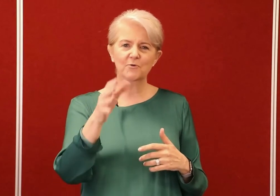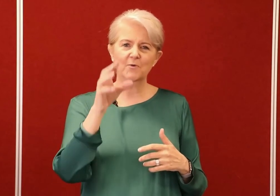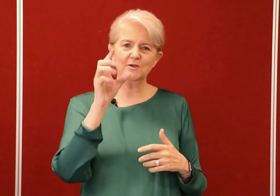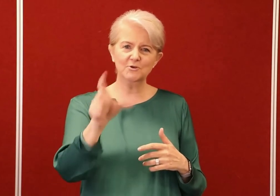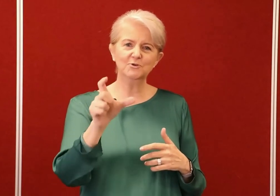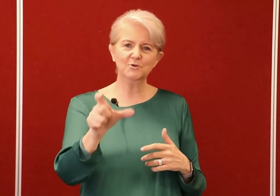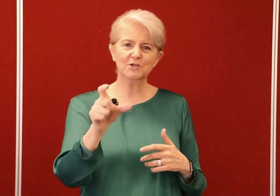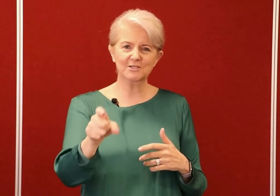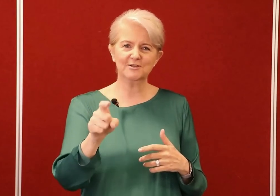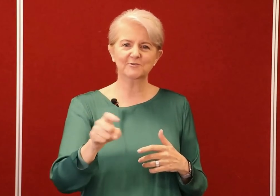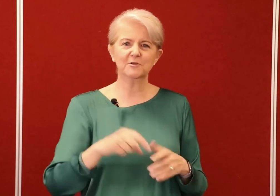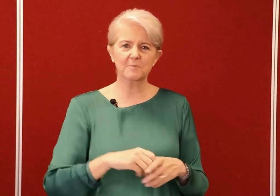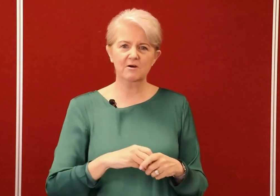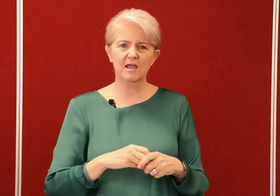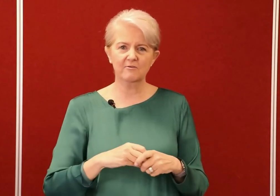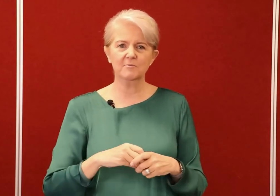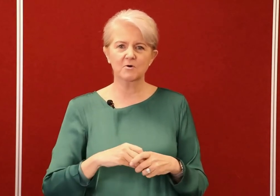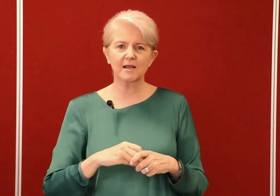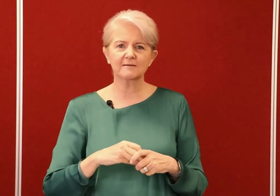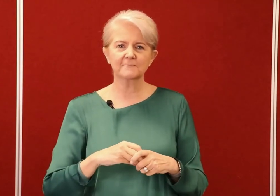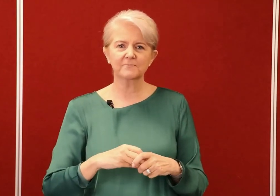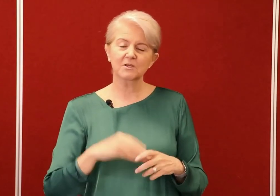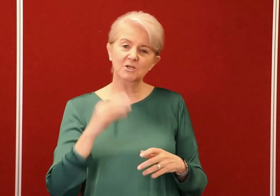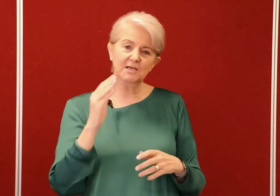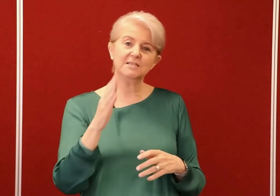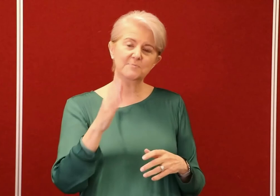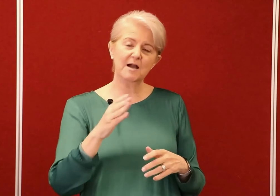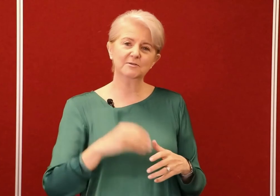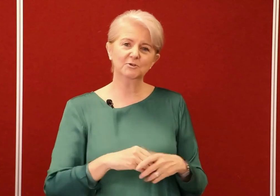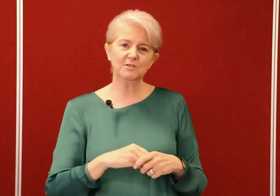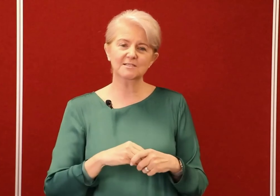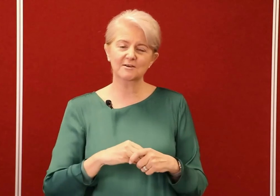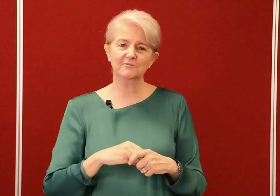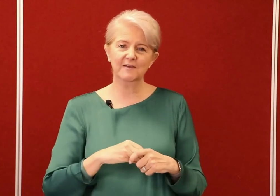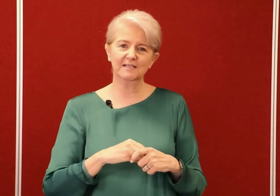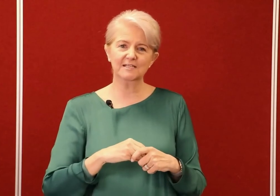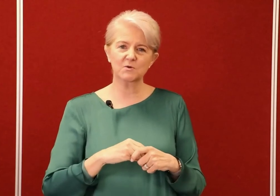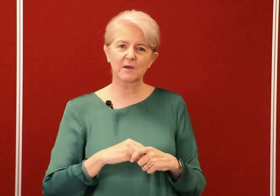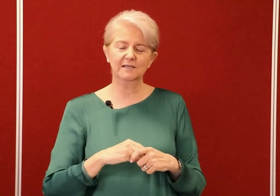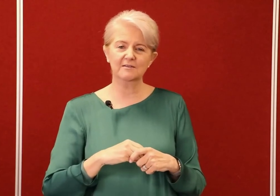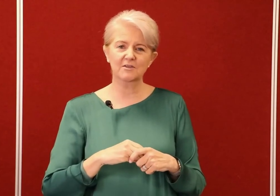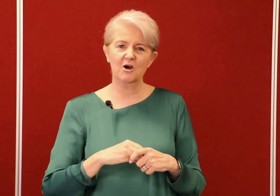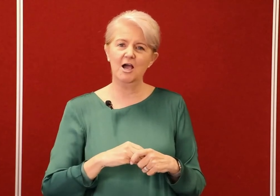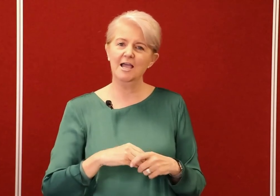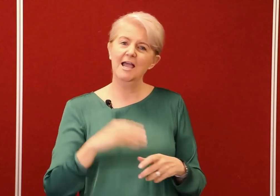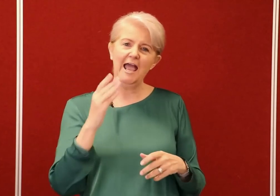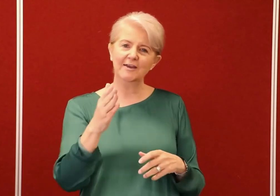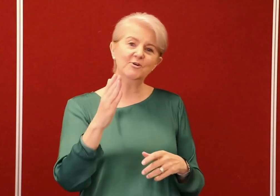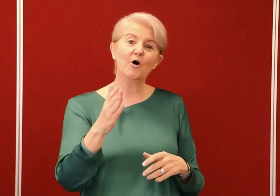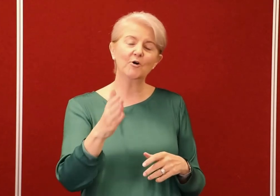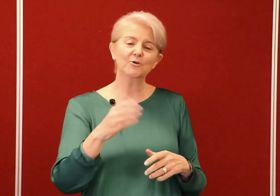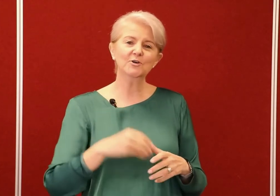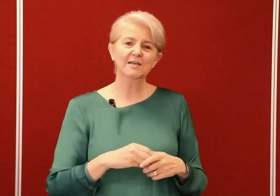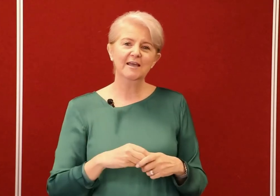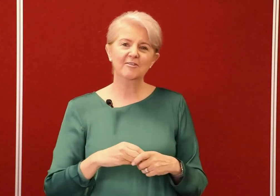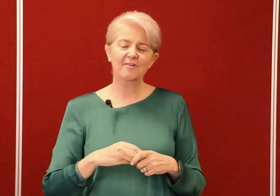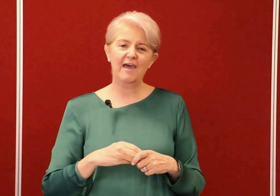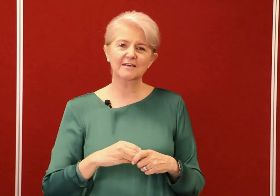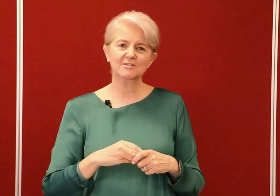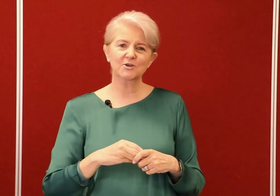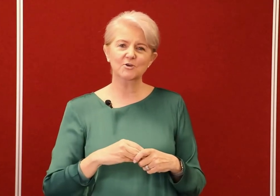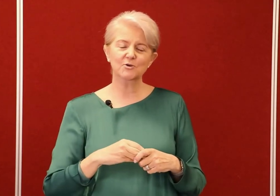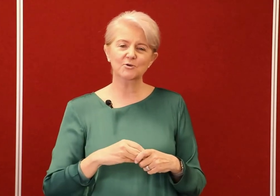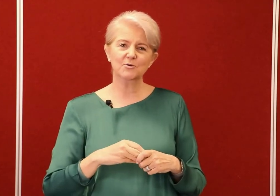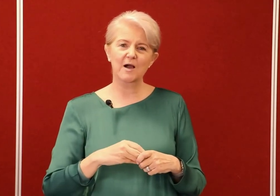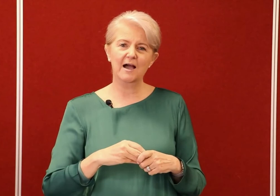good when you look at yourself in the mirror every morning. You need to be able to look yourself fairly and squarely in the eye and know